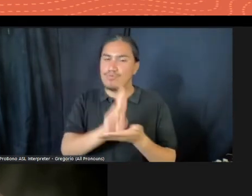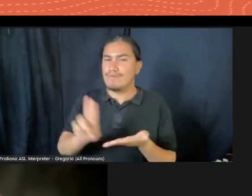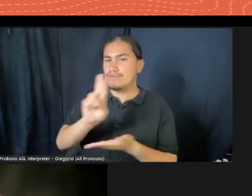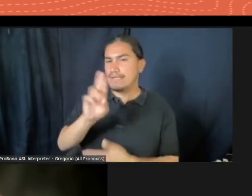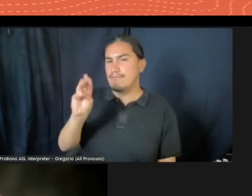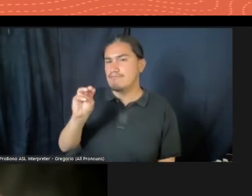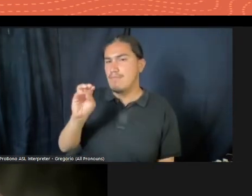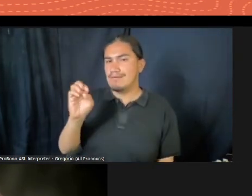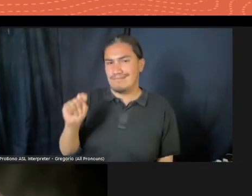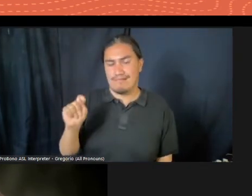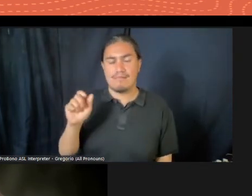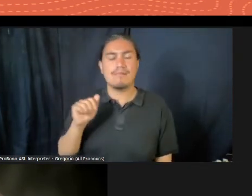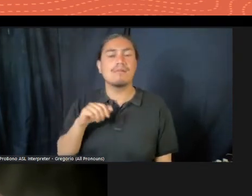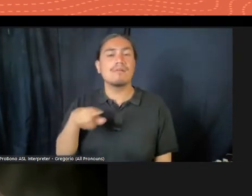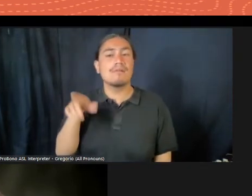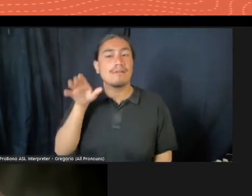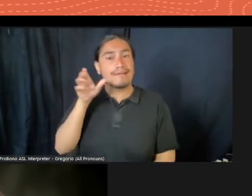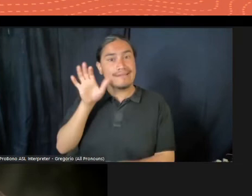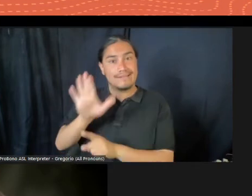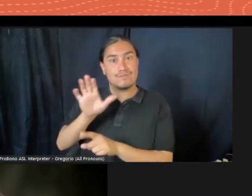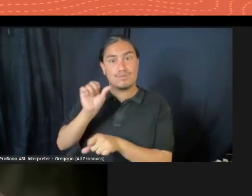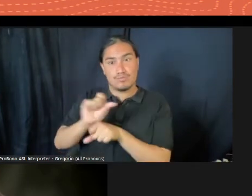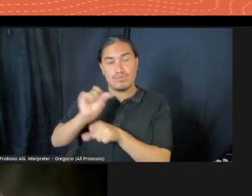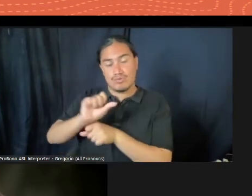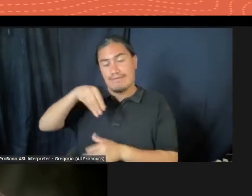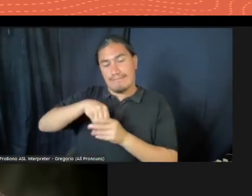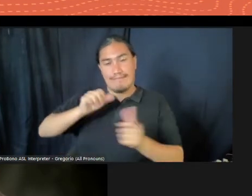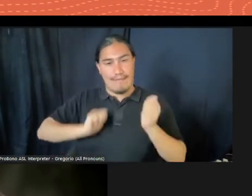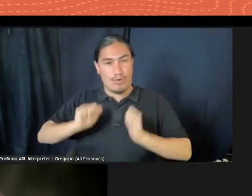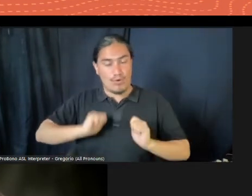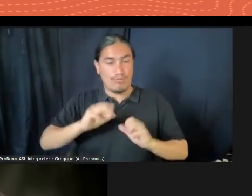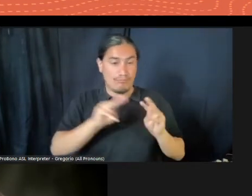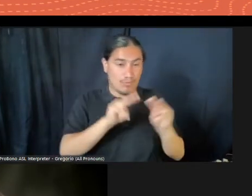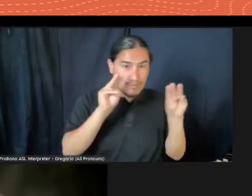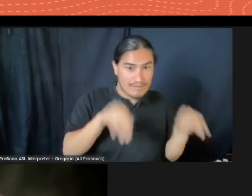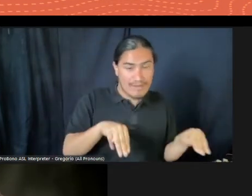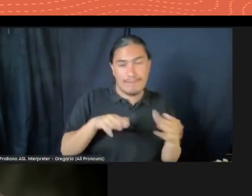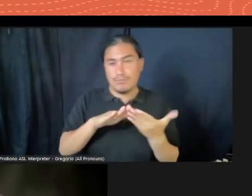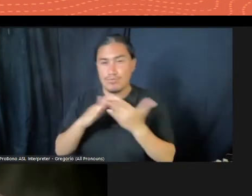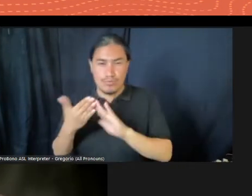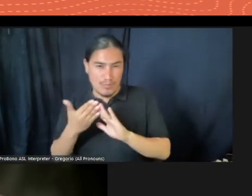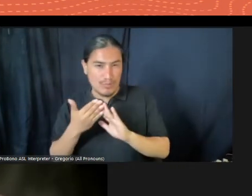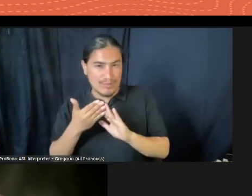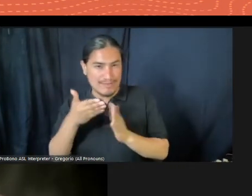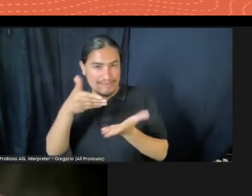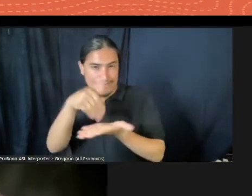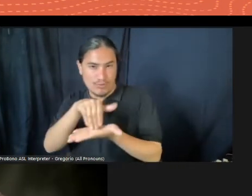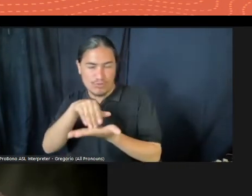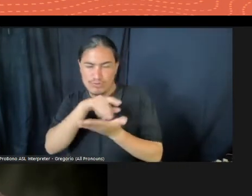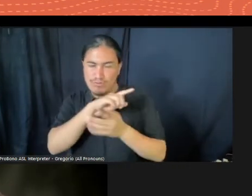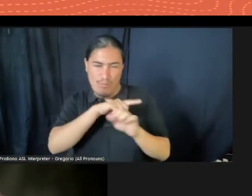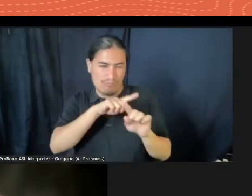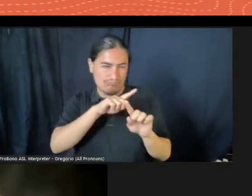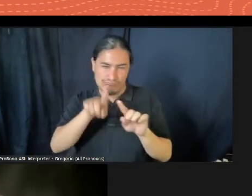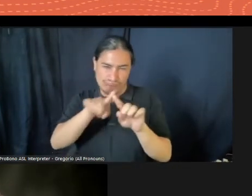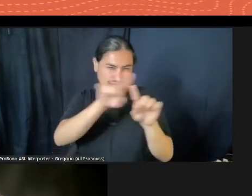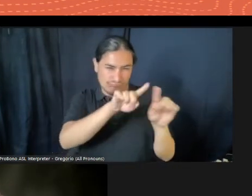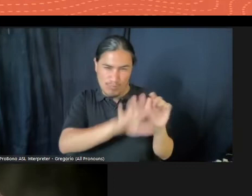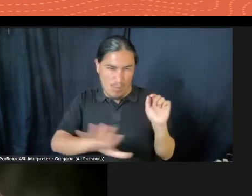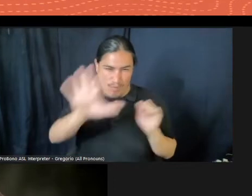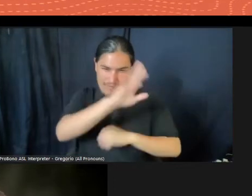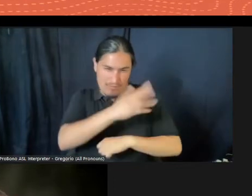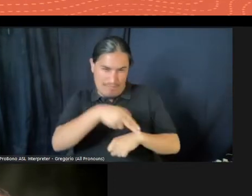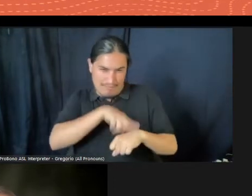In addition to Rohd's creative work at theaters, museums, and community sites across the nation, much of his